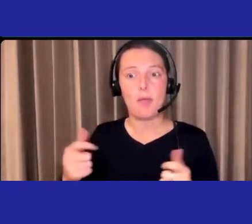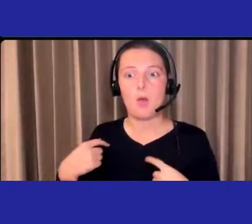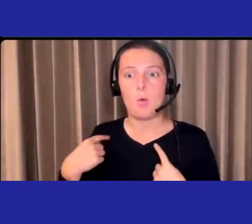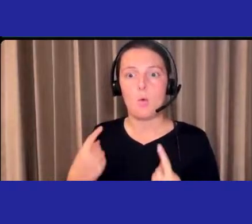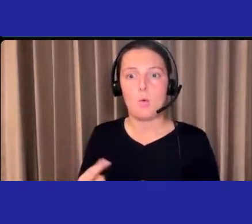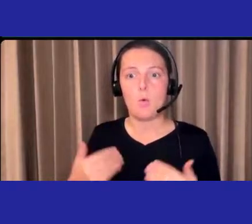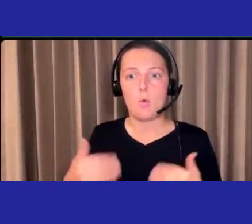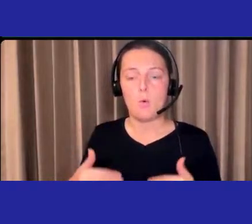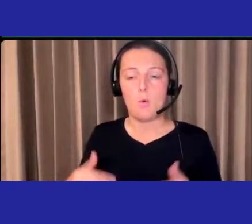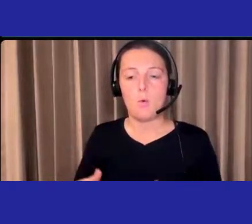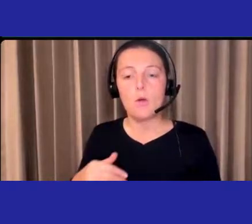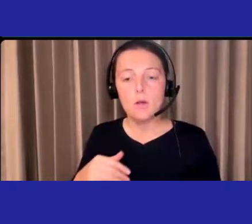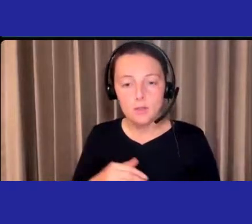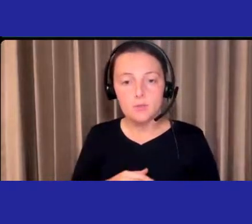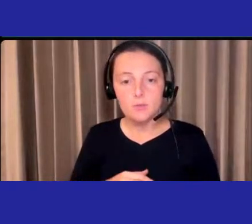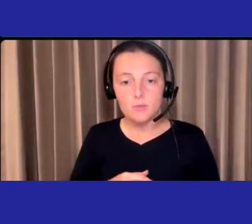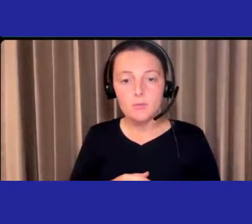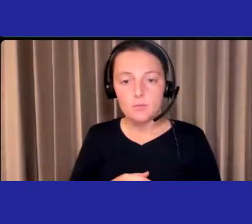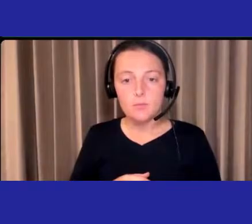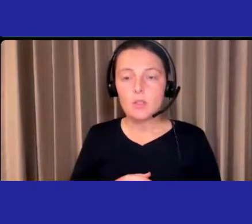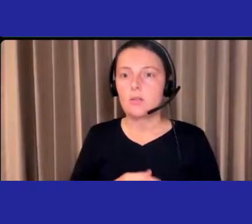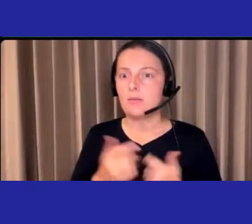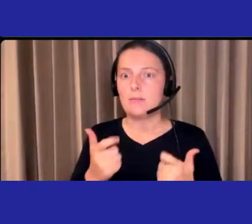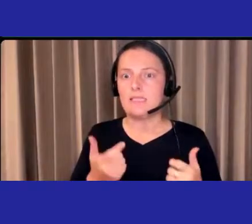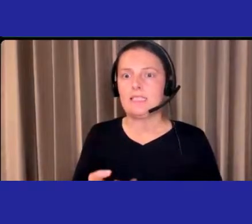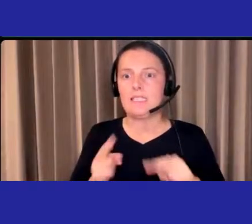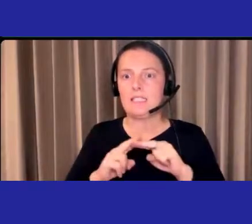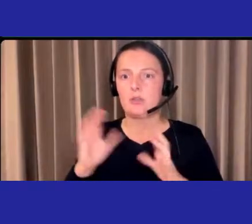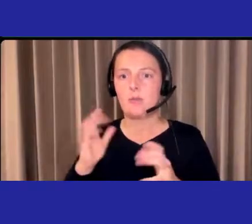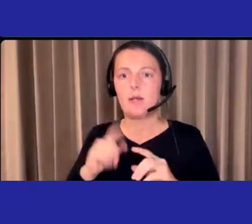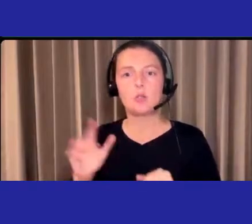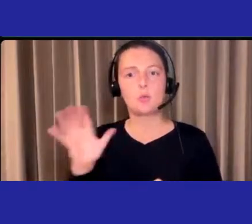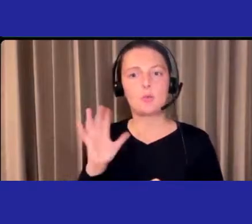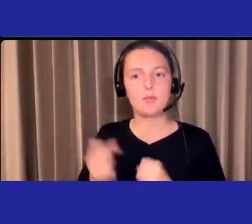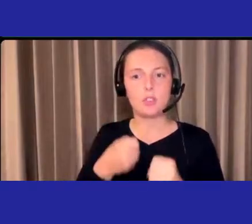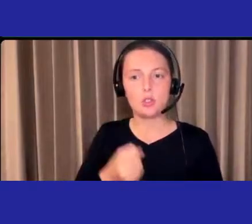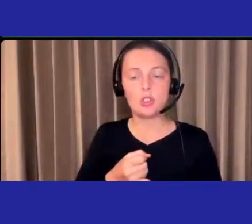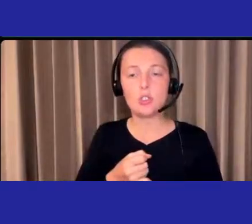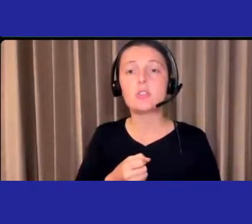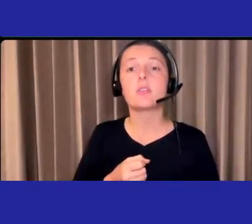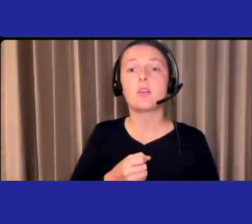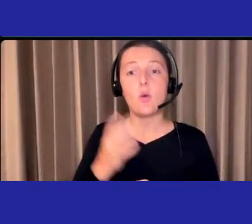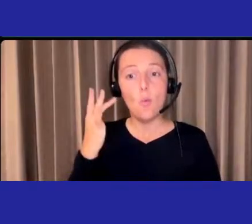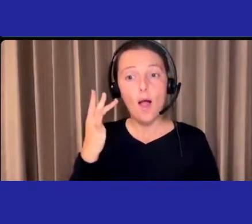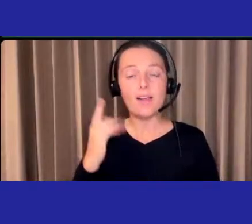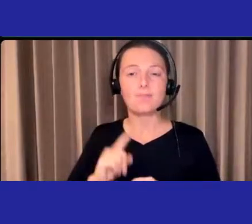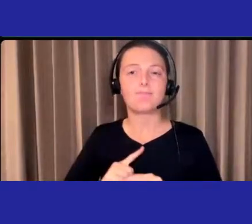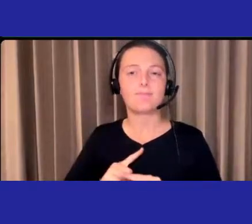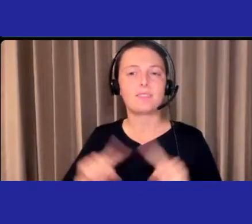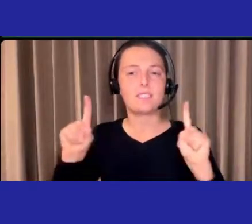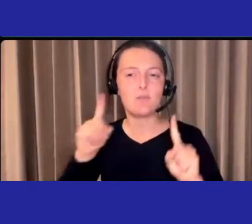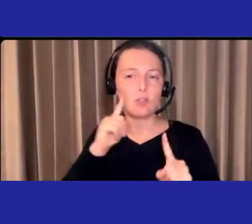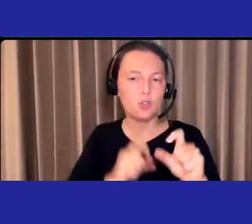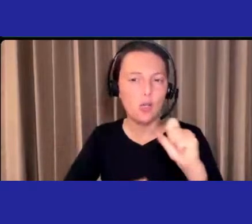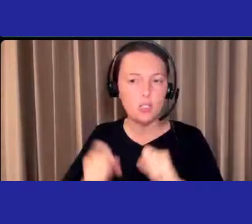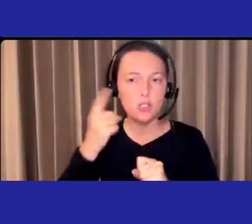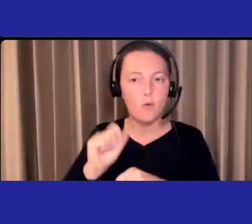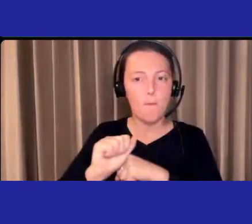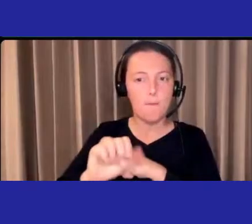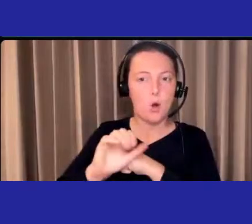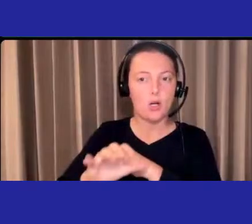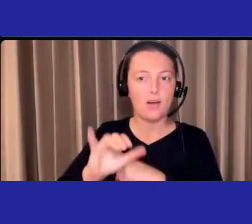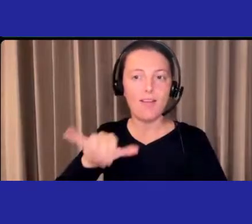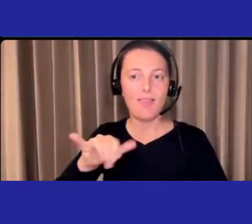event, and this is due to a difference in the strategy that we use for marketing the event. We also moved the event